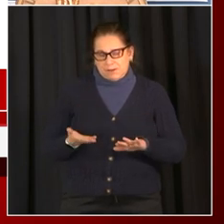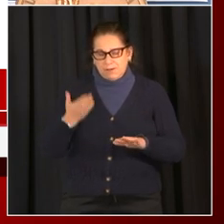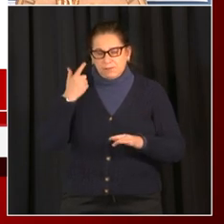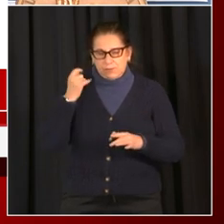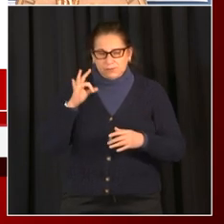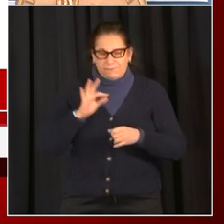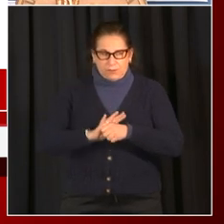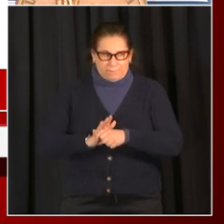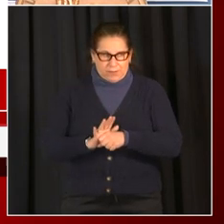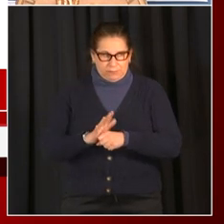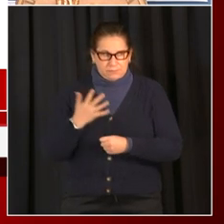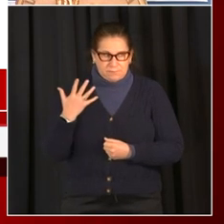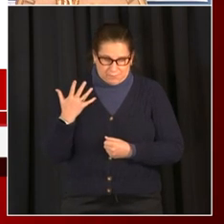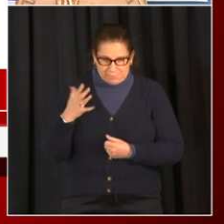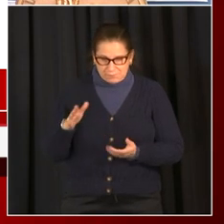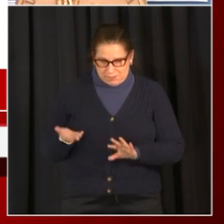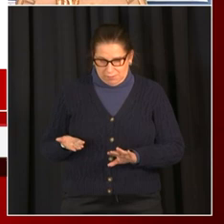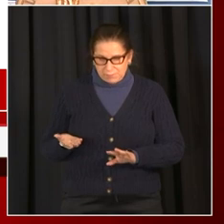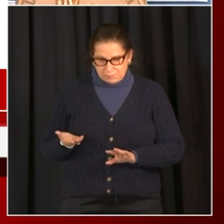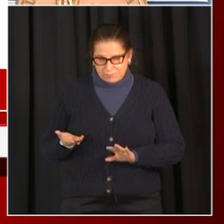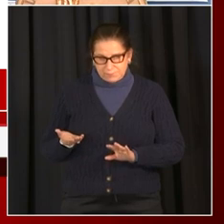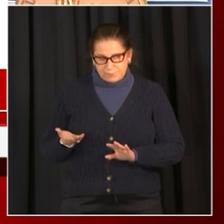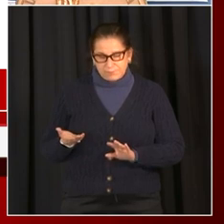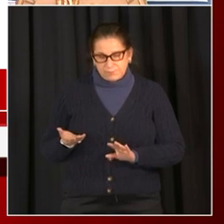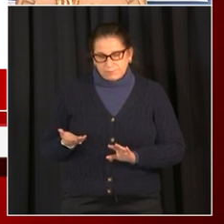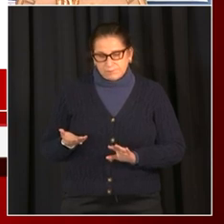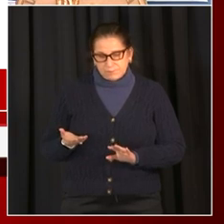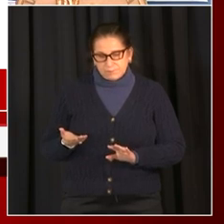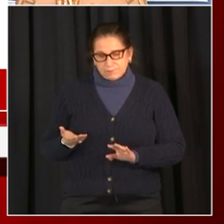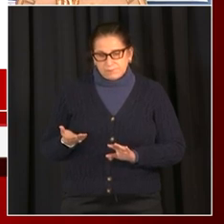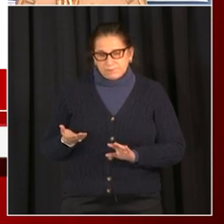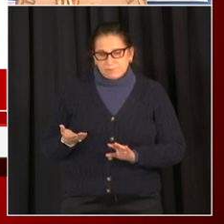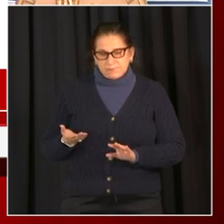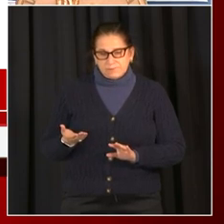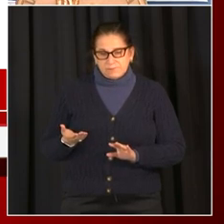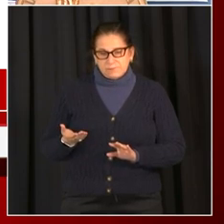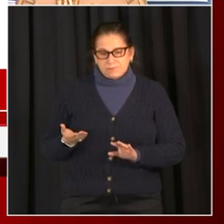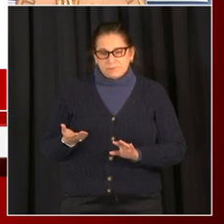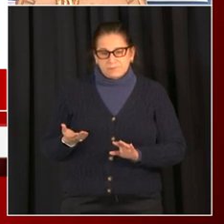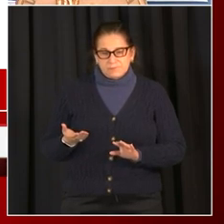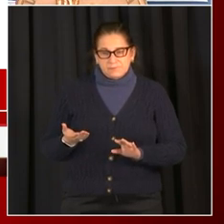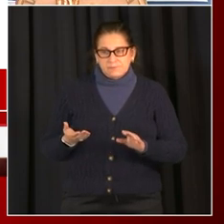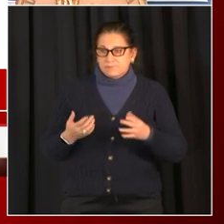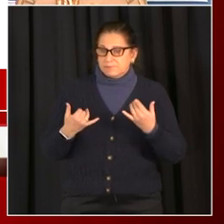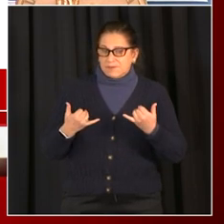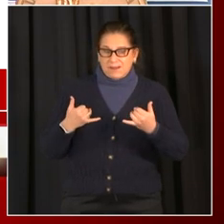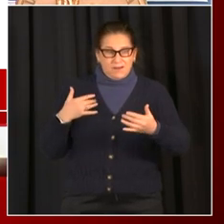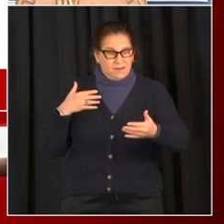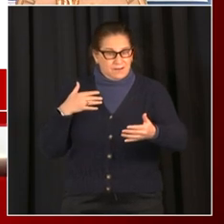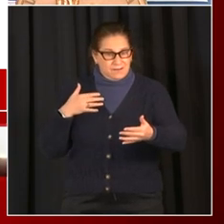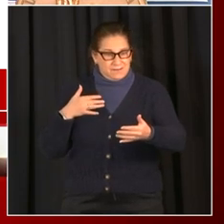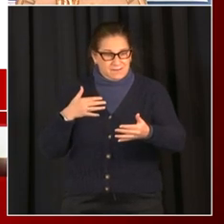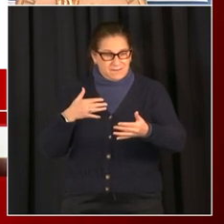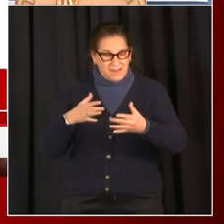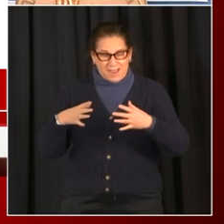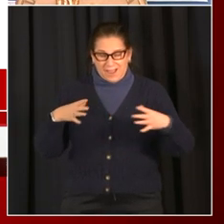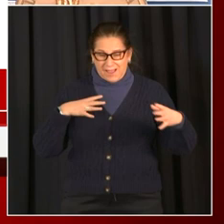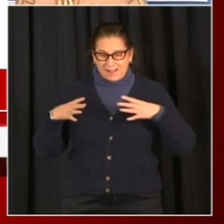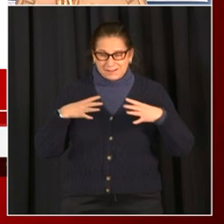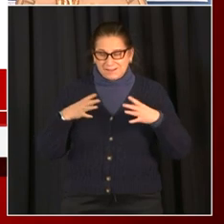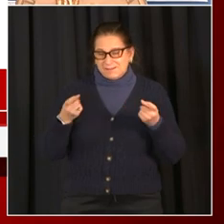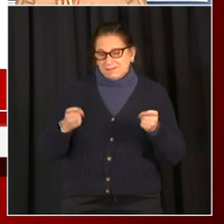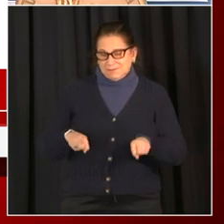virus. We recognize that what we've asked around the holidays is a difficult sacrifice, and